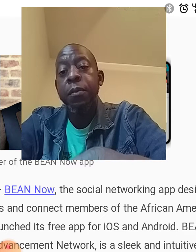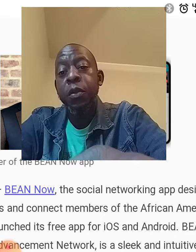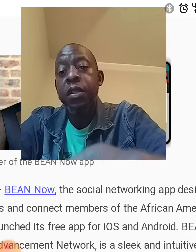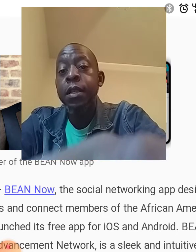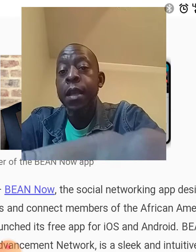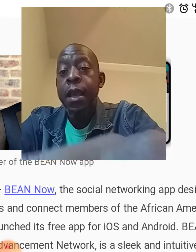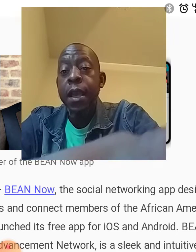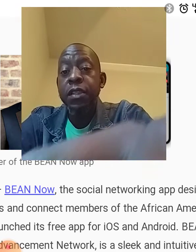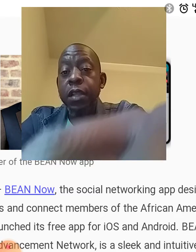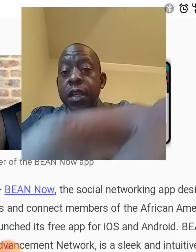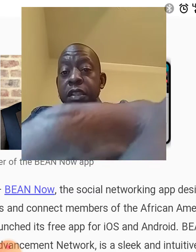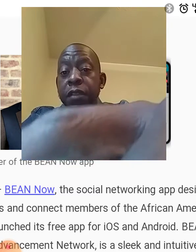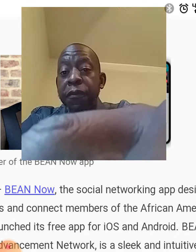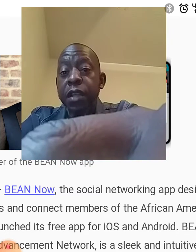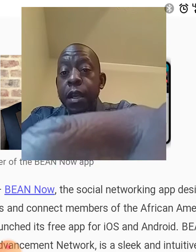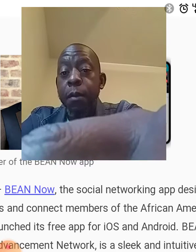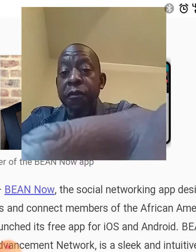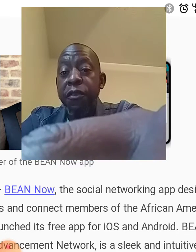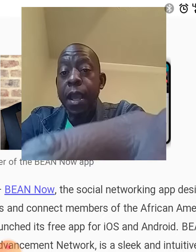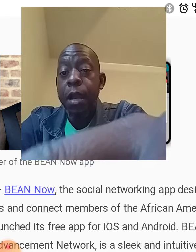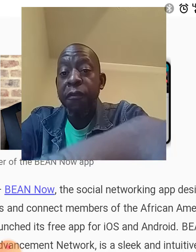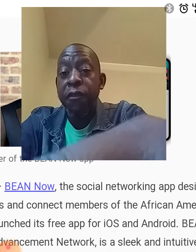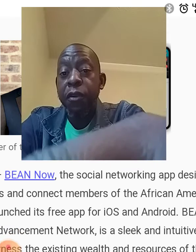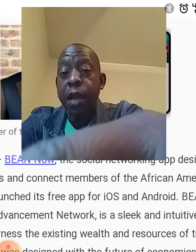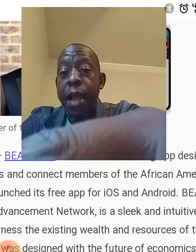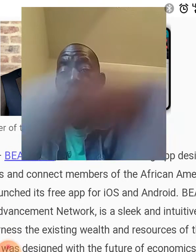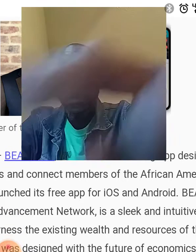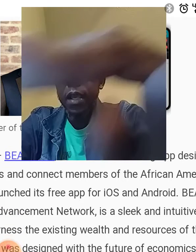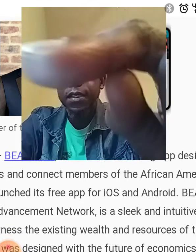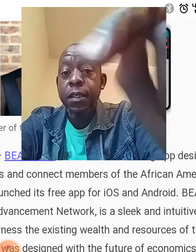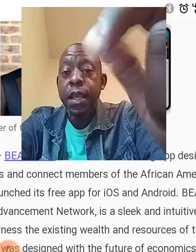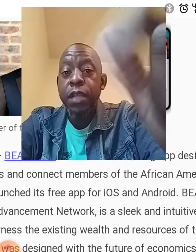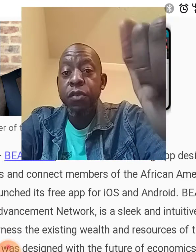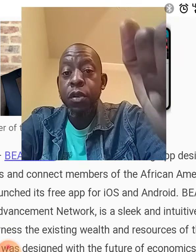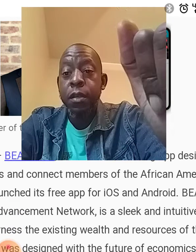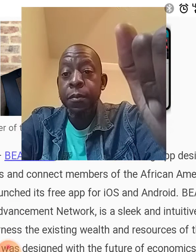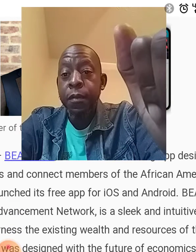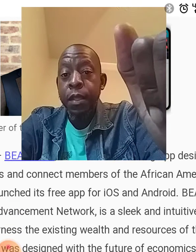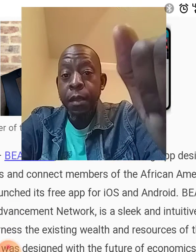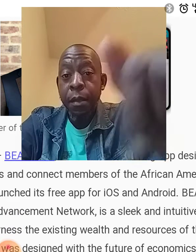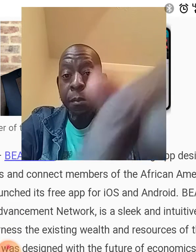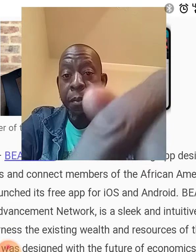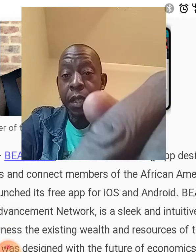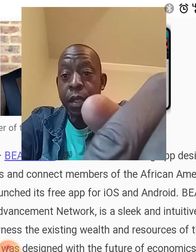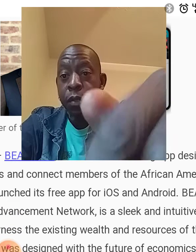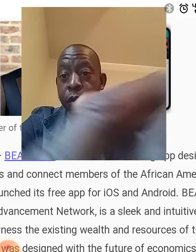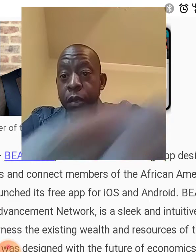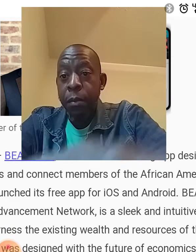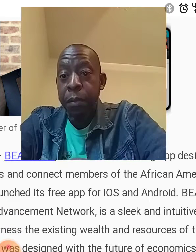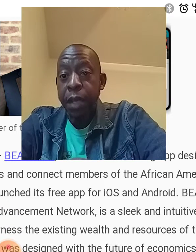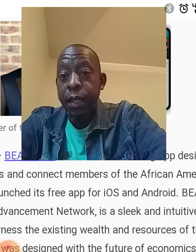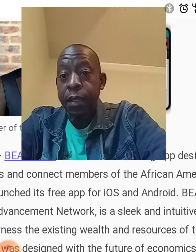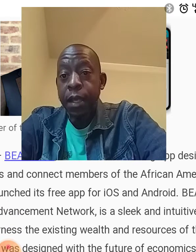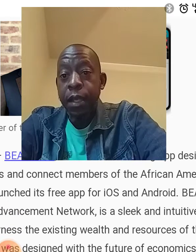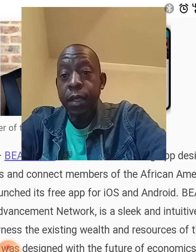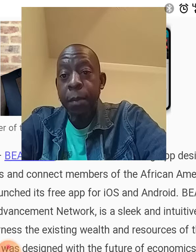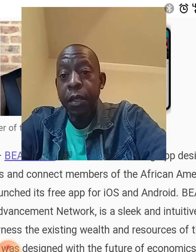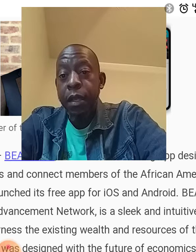African-American community has launched this free app for iOS and Android. Bean, or the